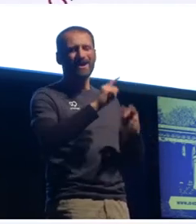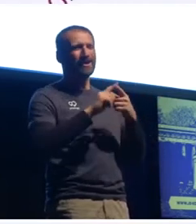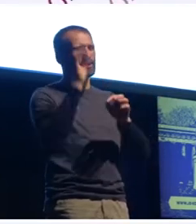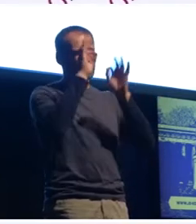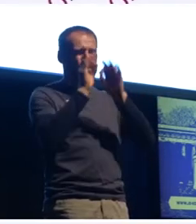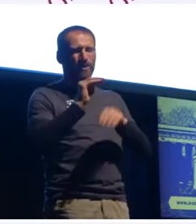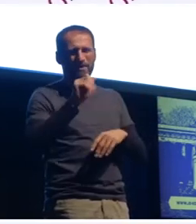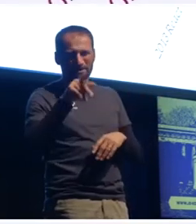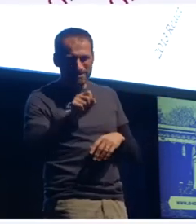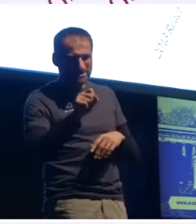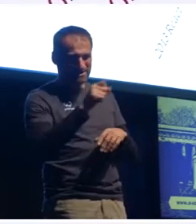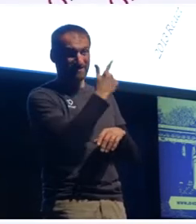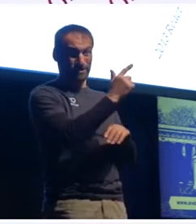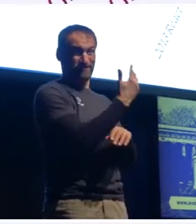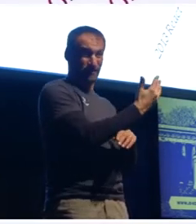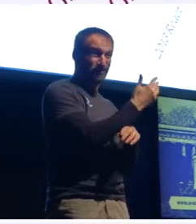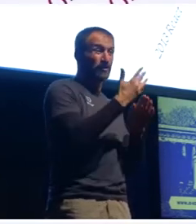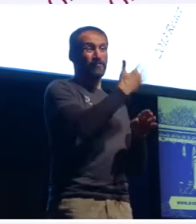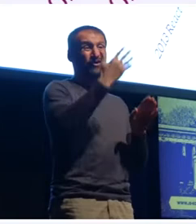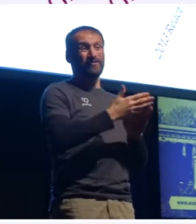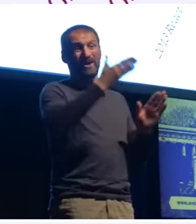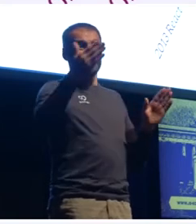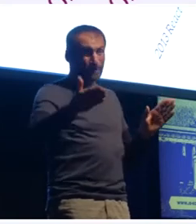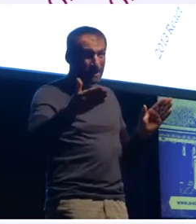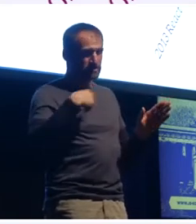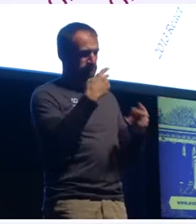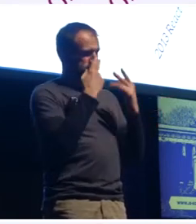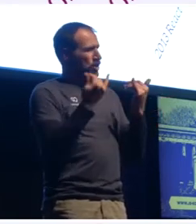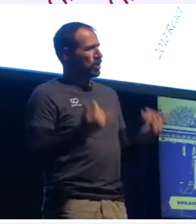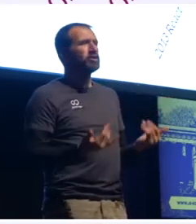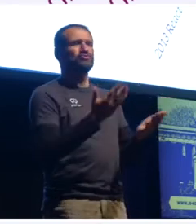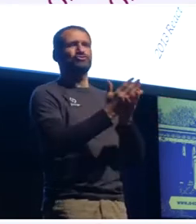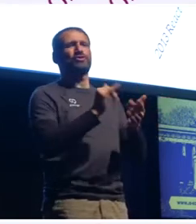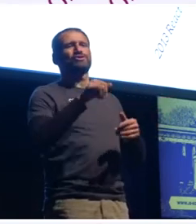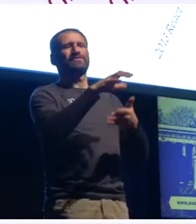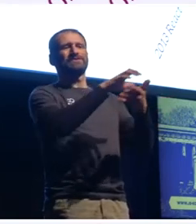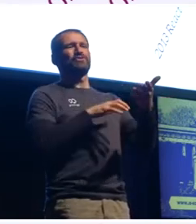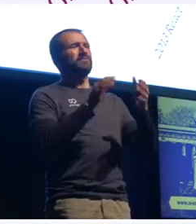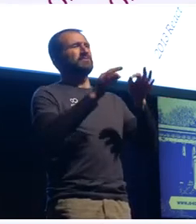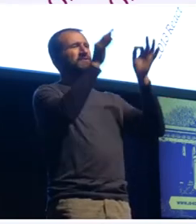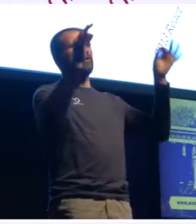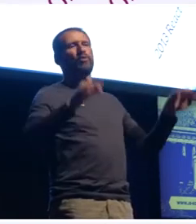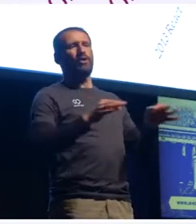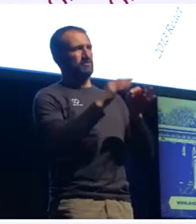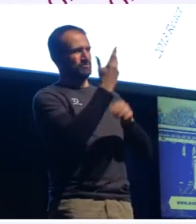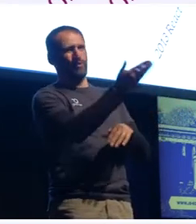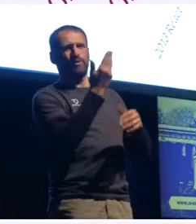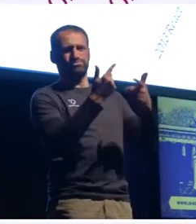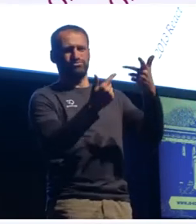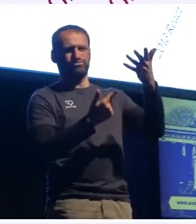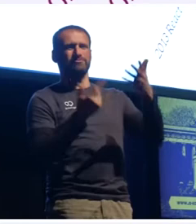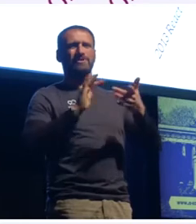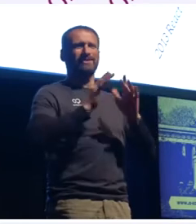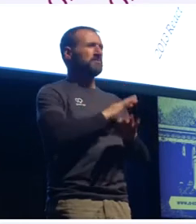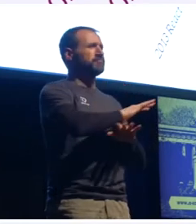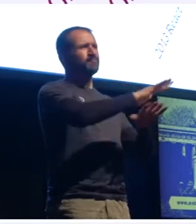Then 5 years later, we start seeing the JavaScript frameworks that we use today to run the web cropping up using these same technologies. That's like a